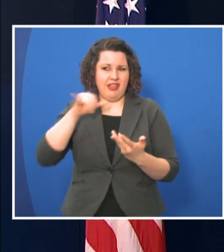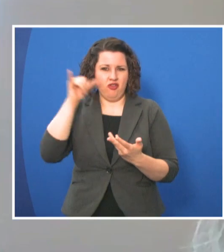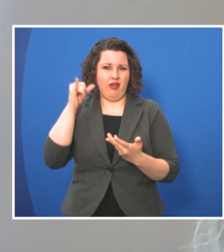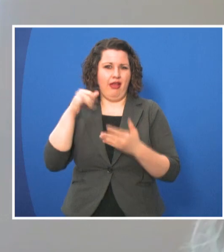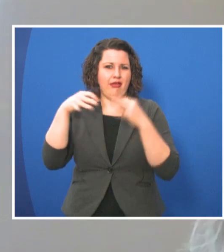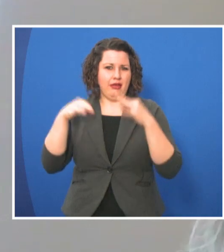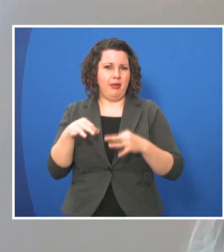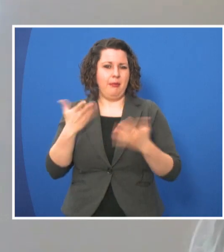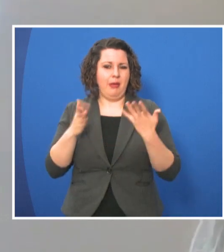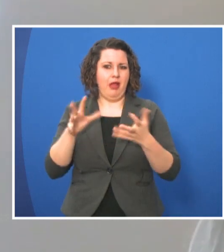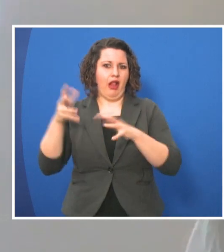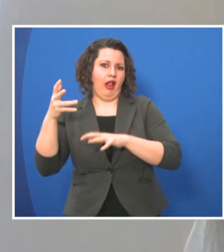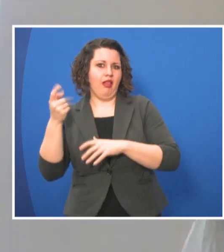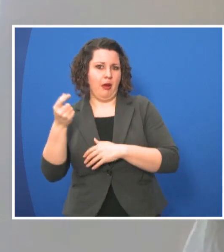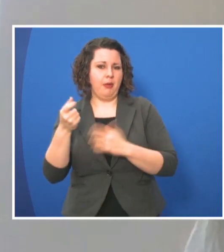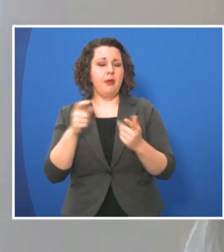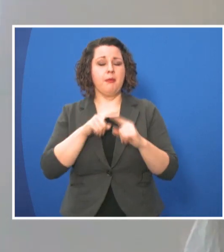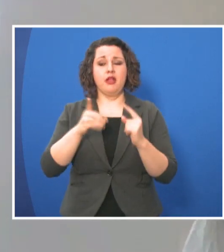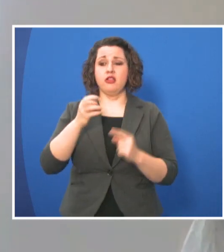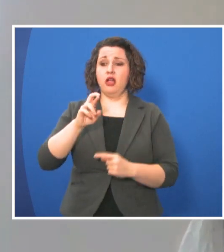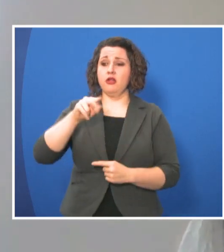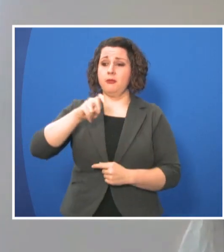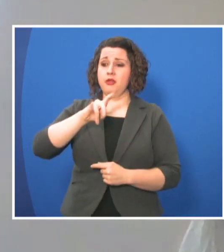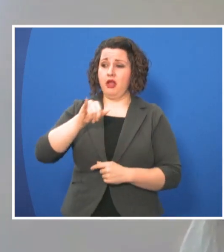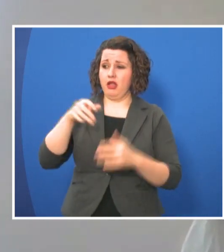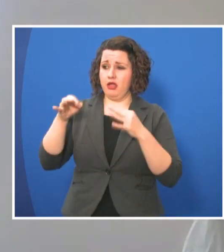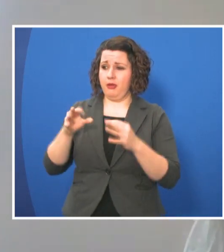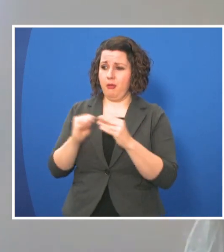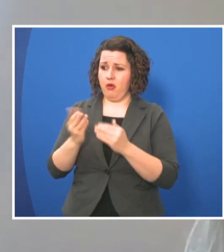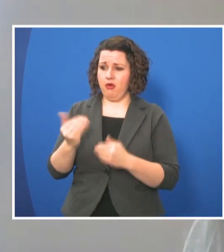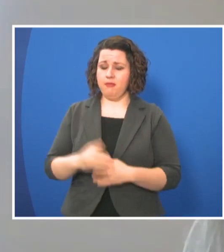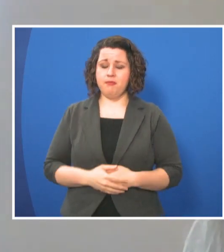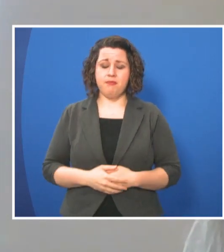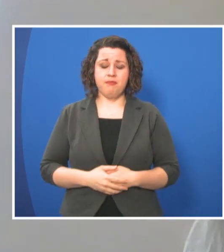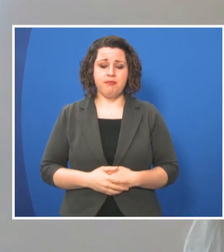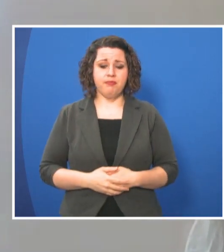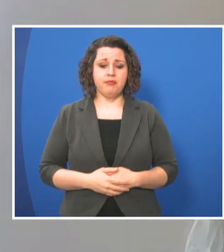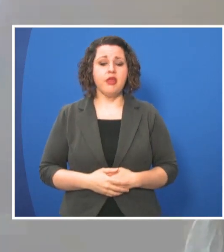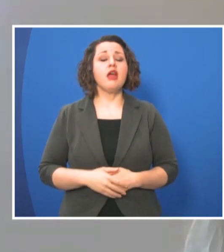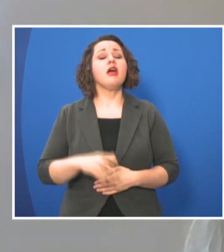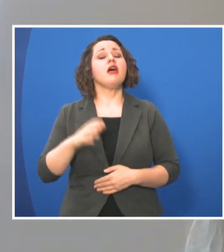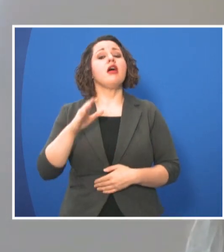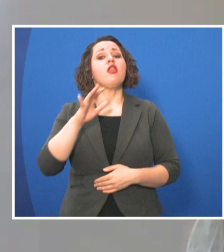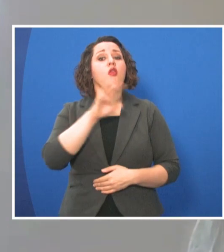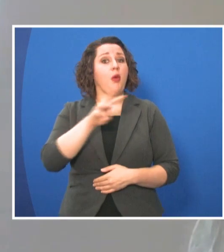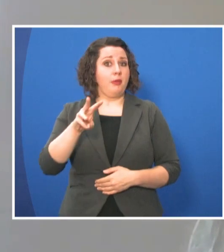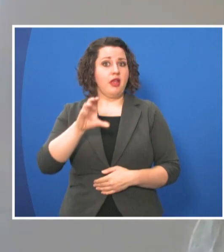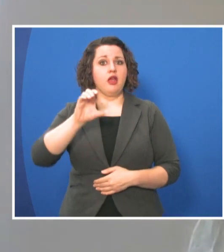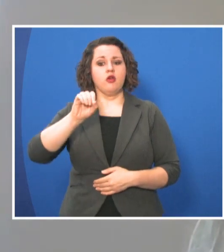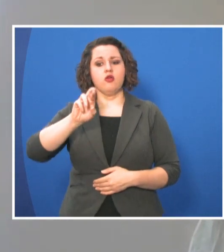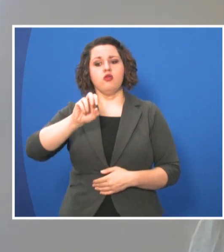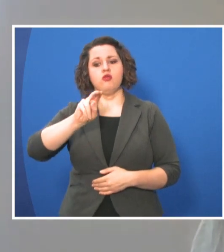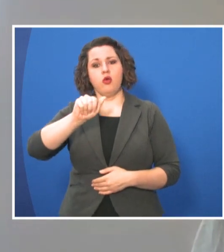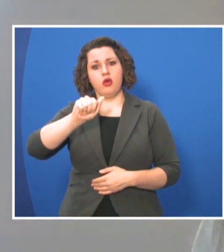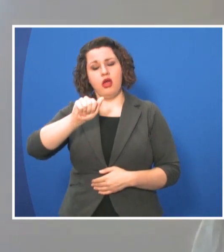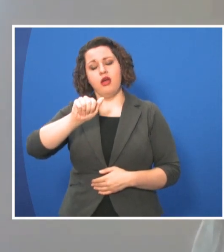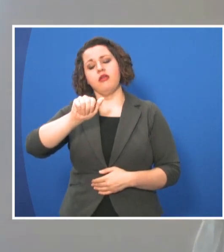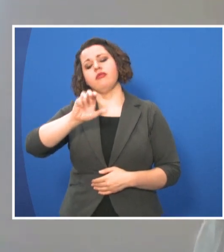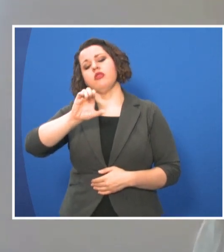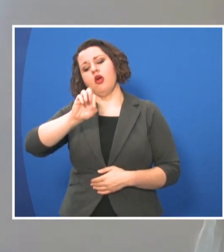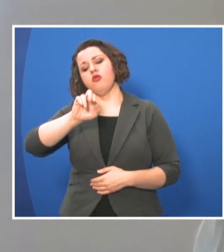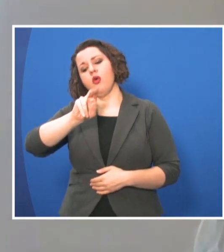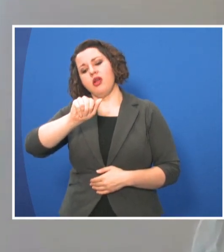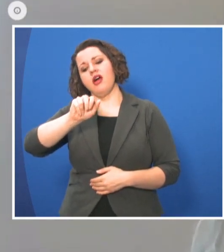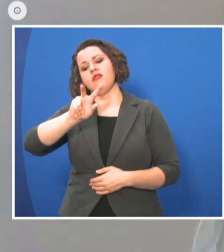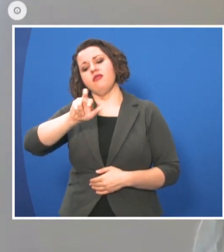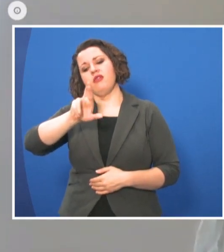that? Yeah, so the numbers that you'll find on our webpage on the coronavirus.iowa.gov,